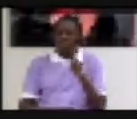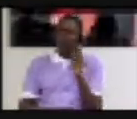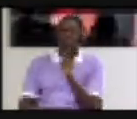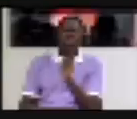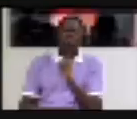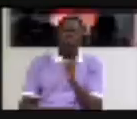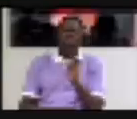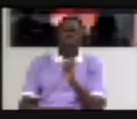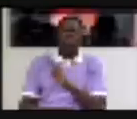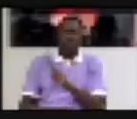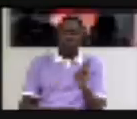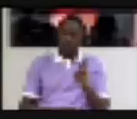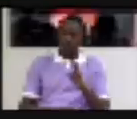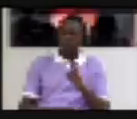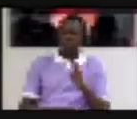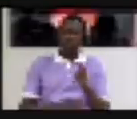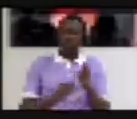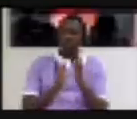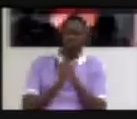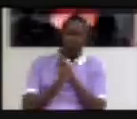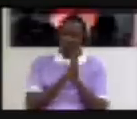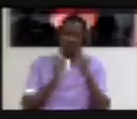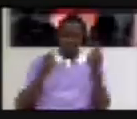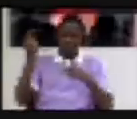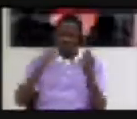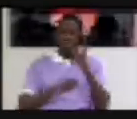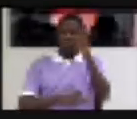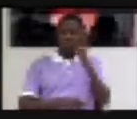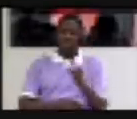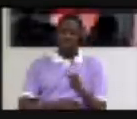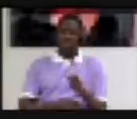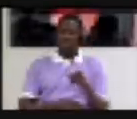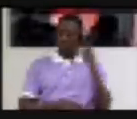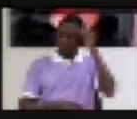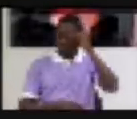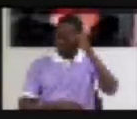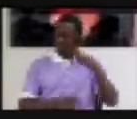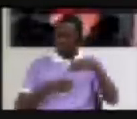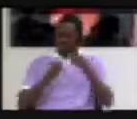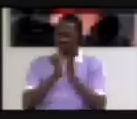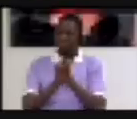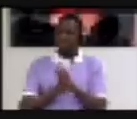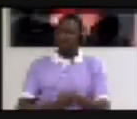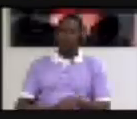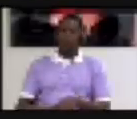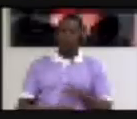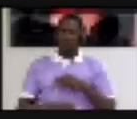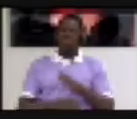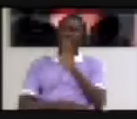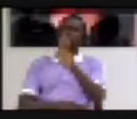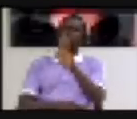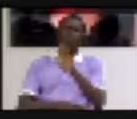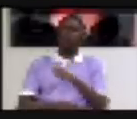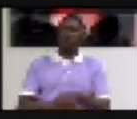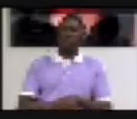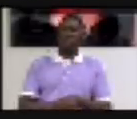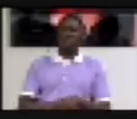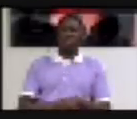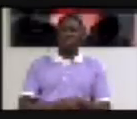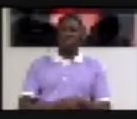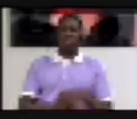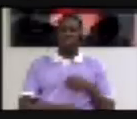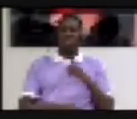opposing candidates from the opposition party? Just hold on, Mr. Witness. Mr. Chairman, I don't know if you guys can